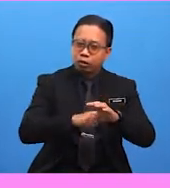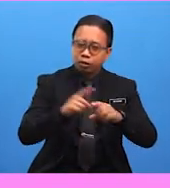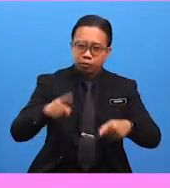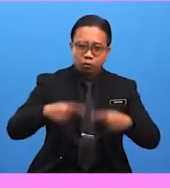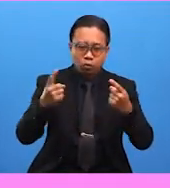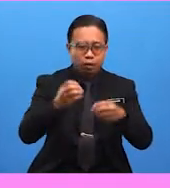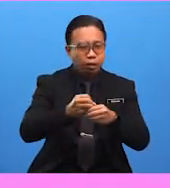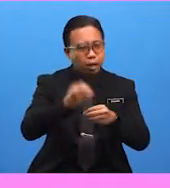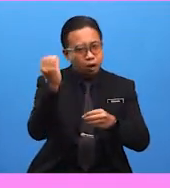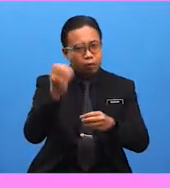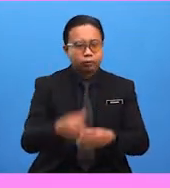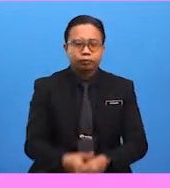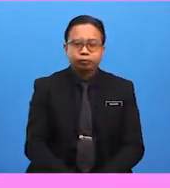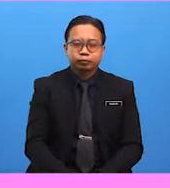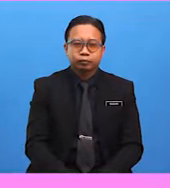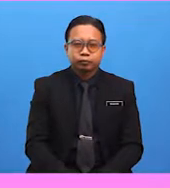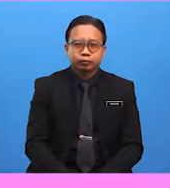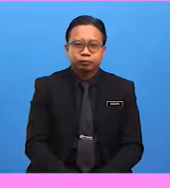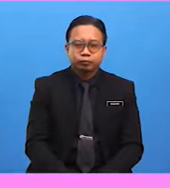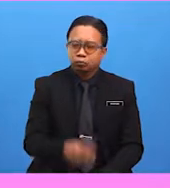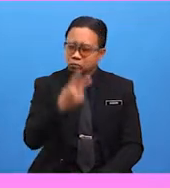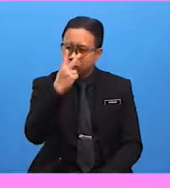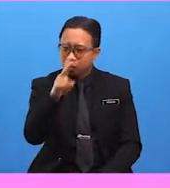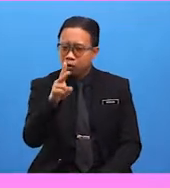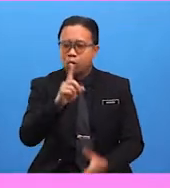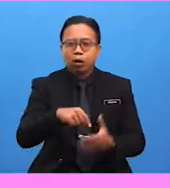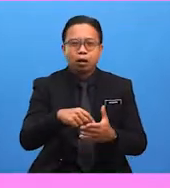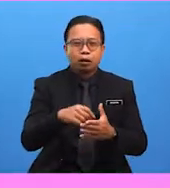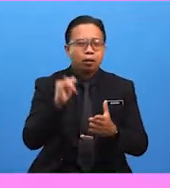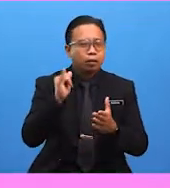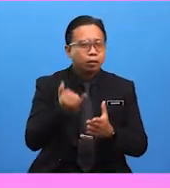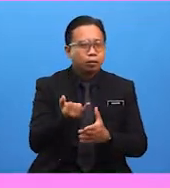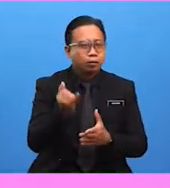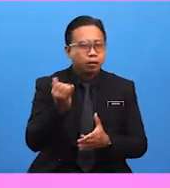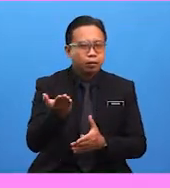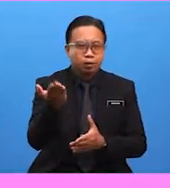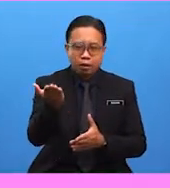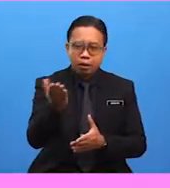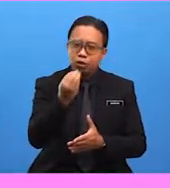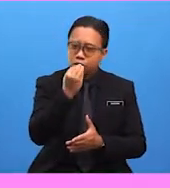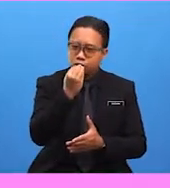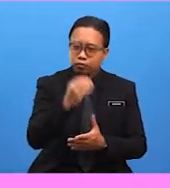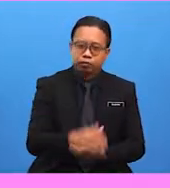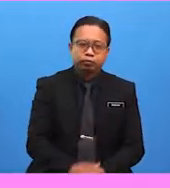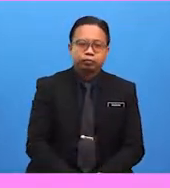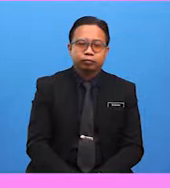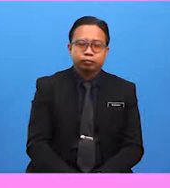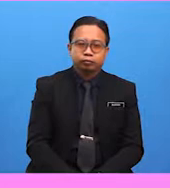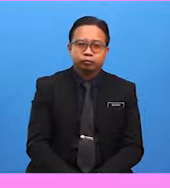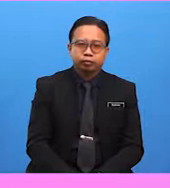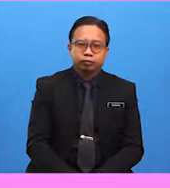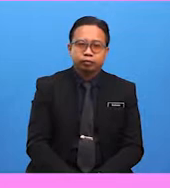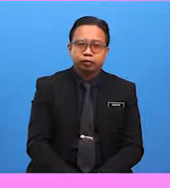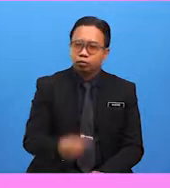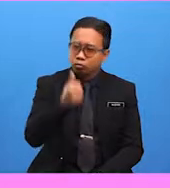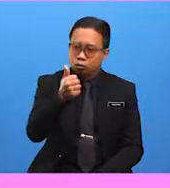going out, caring about what they eat. So, nutritionists, good